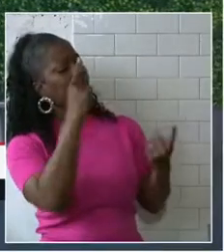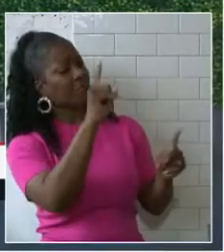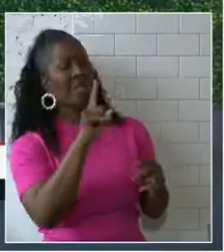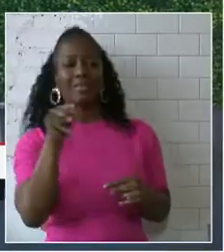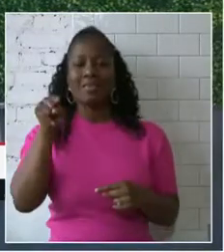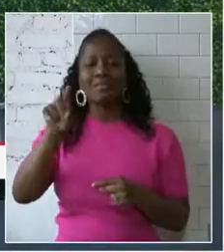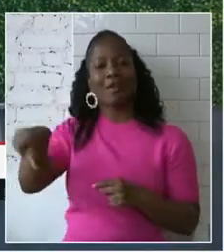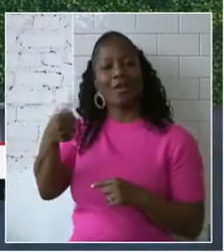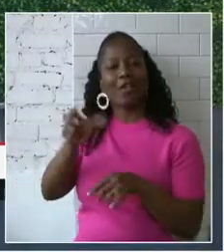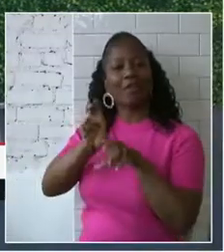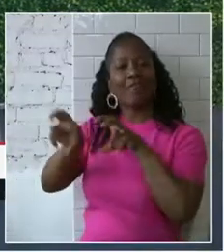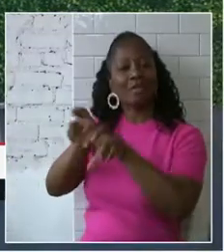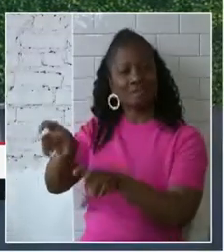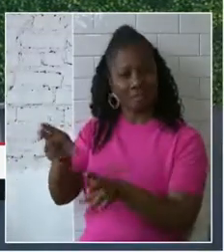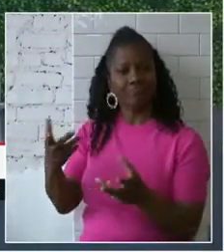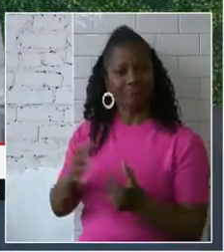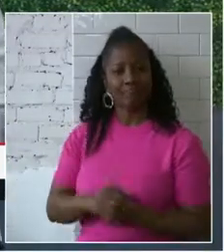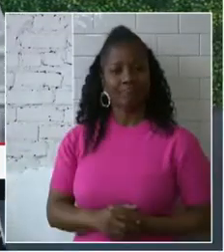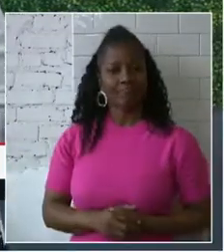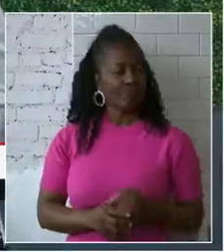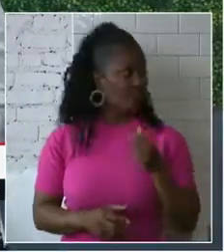investment.